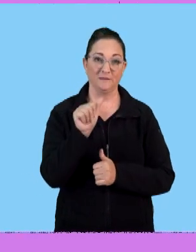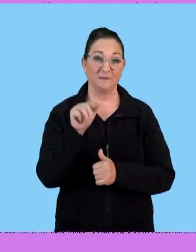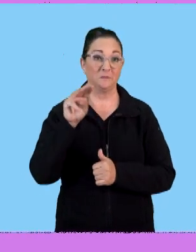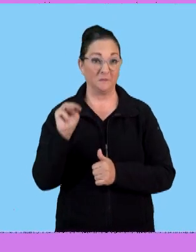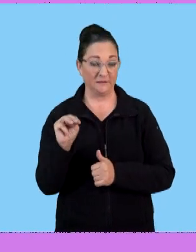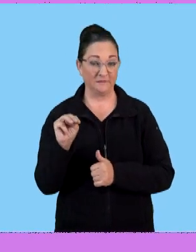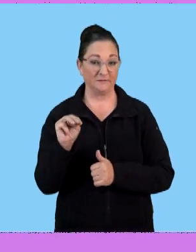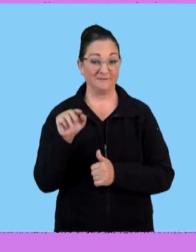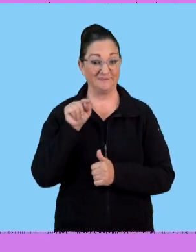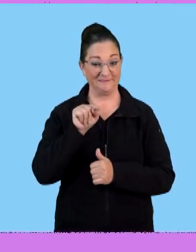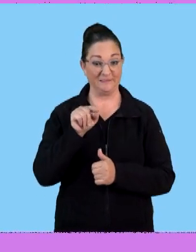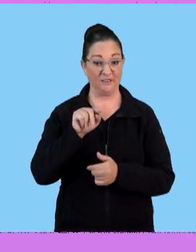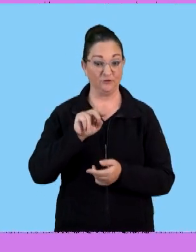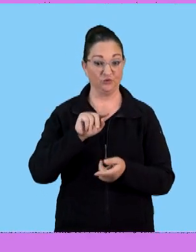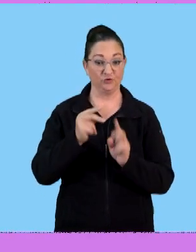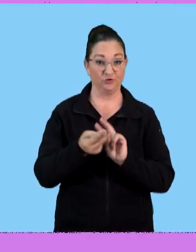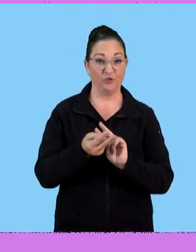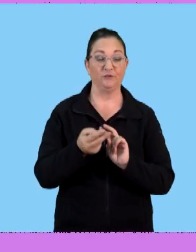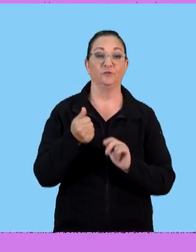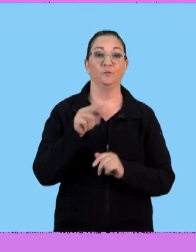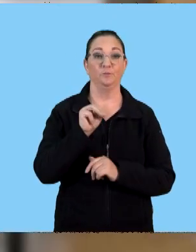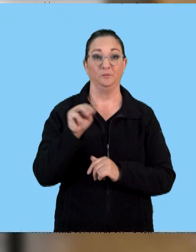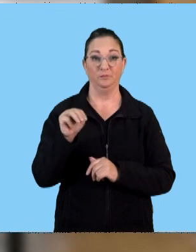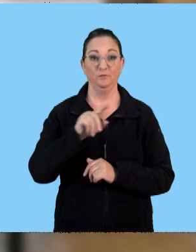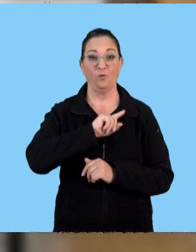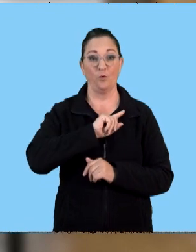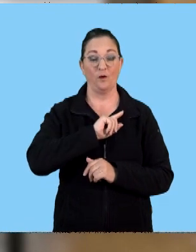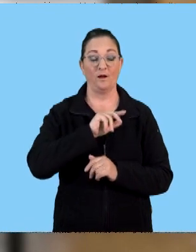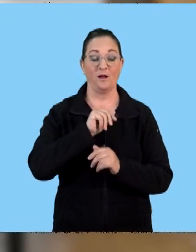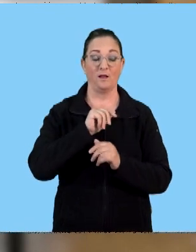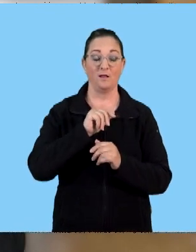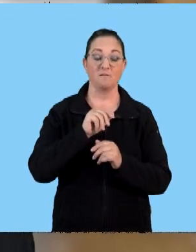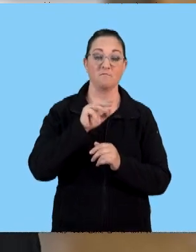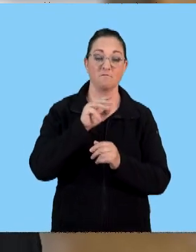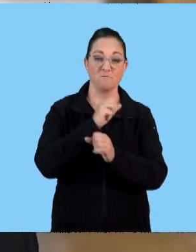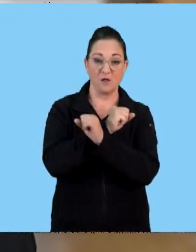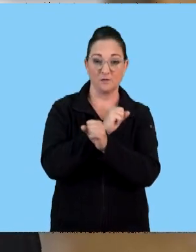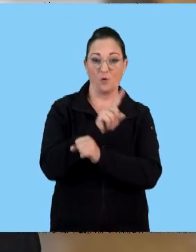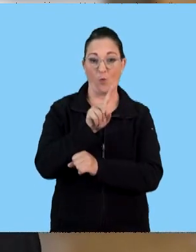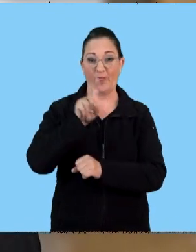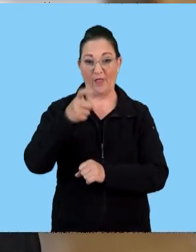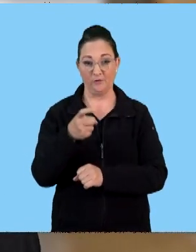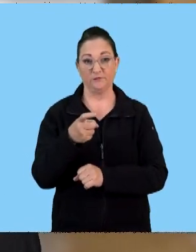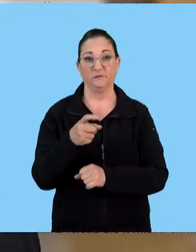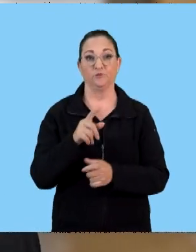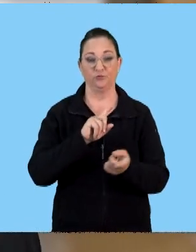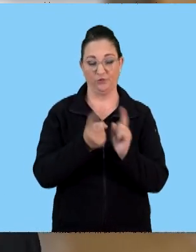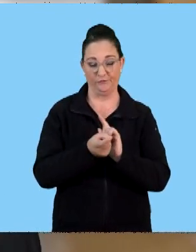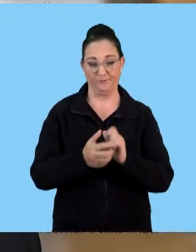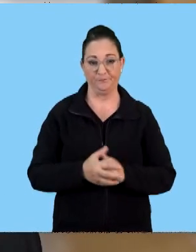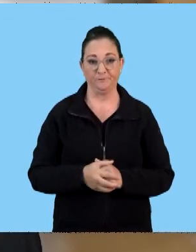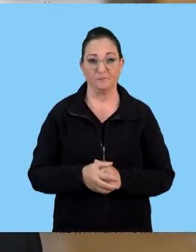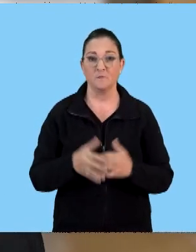meters, and thereafter I converted that to millimeters by multiplying that by 1,000. Are we clear,